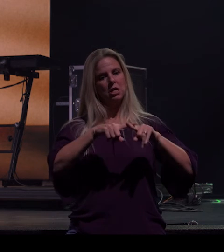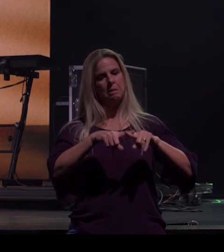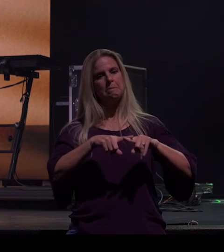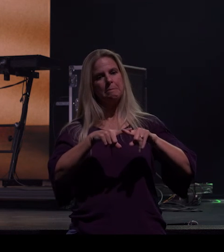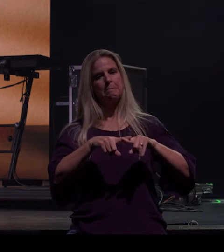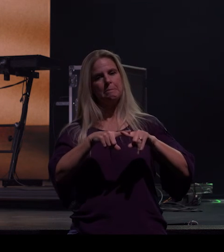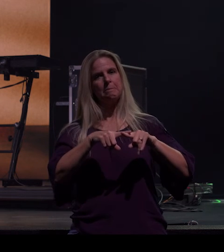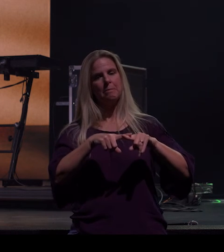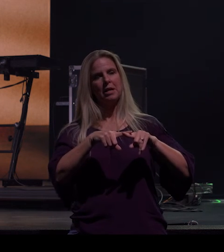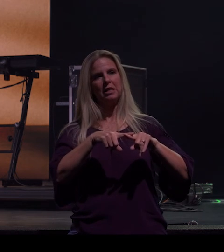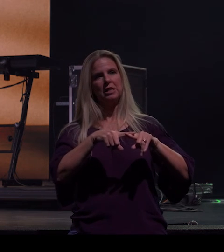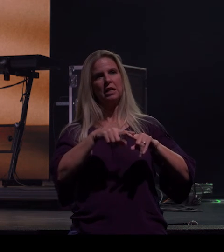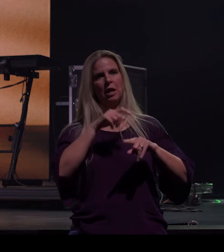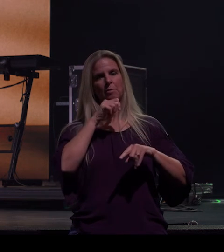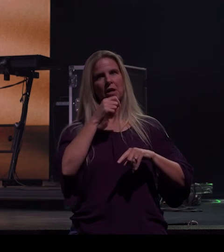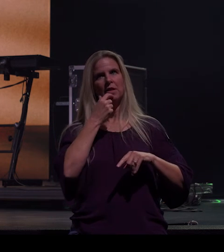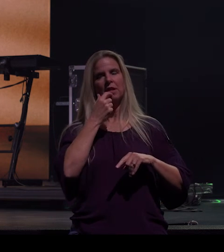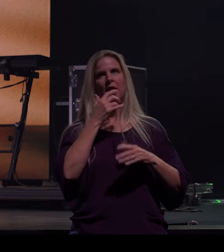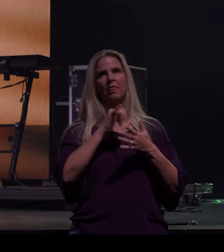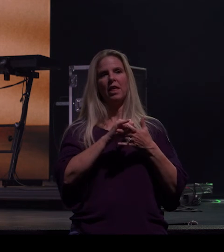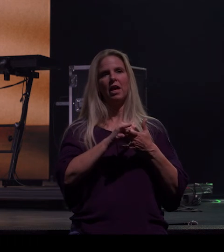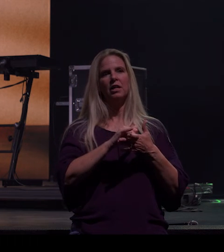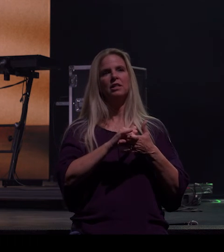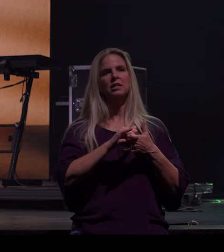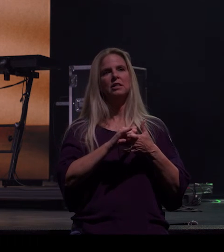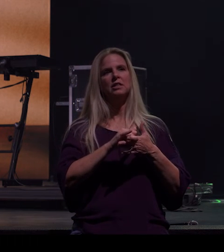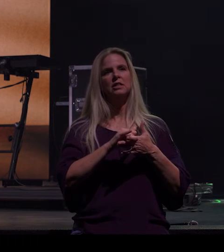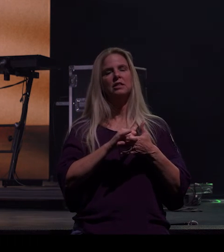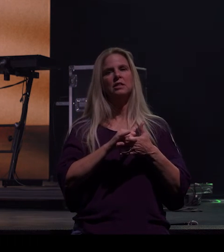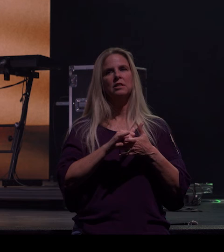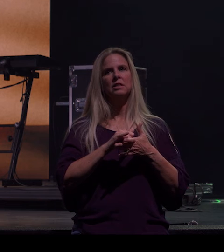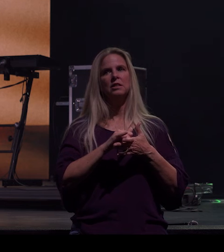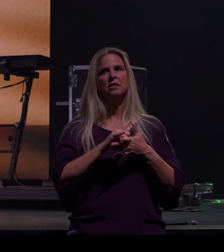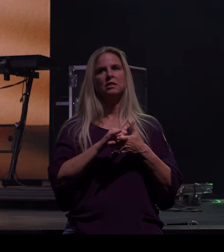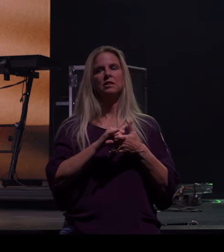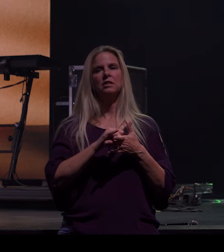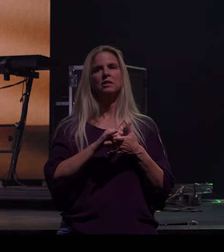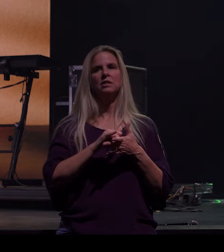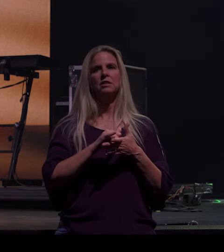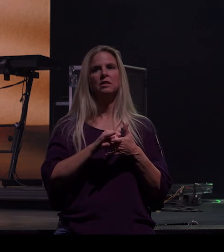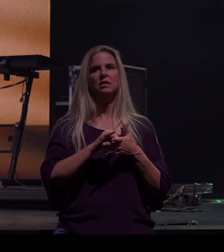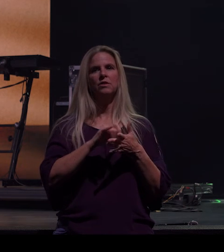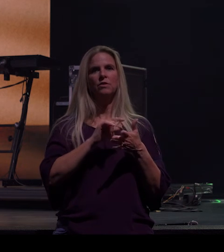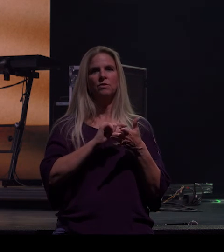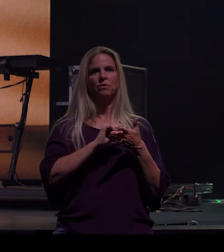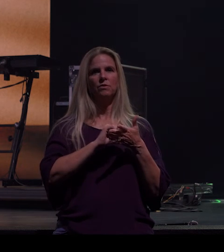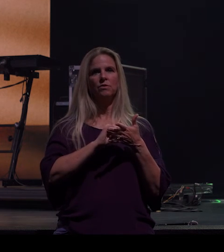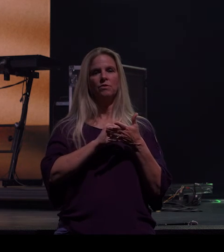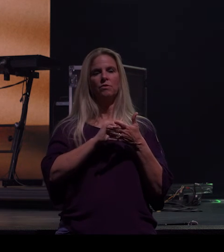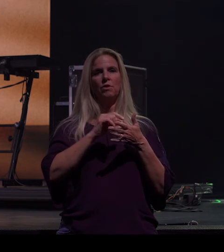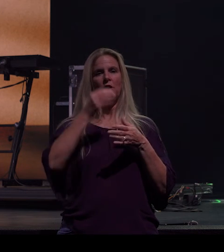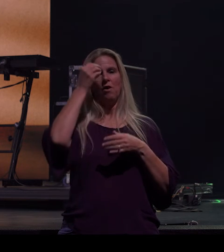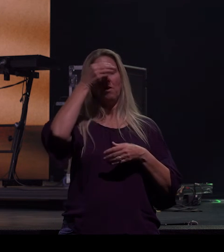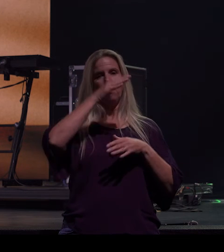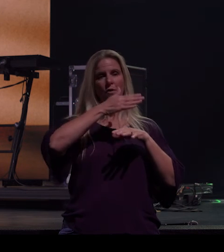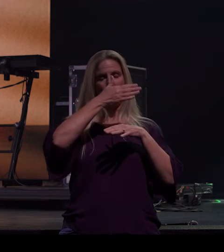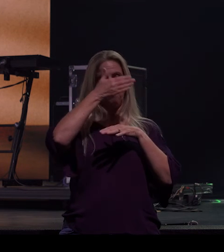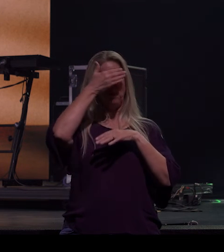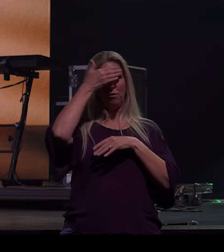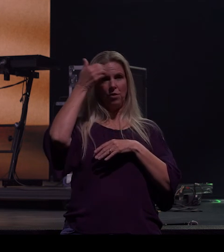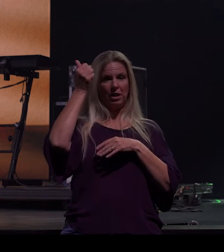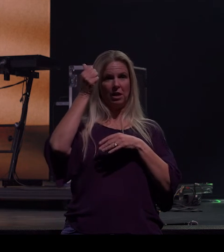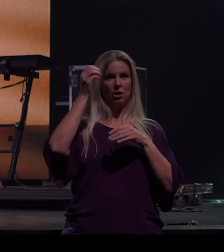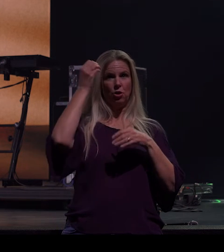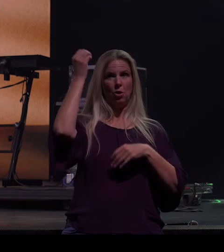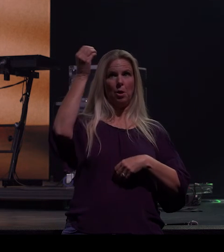some situations. I'm not talking about that. I'm just talking about ask just scripture. Forget your opinion. God